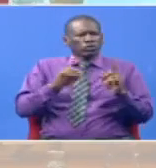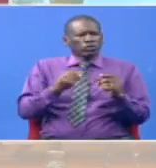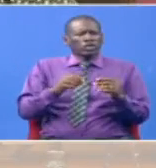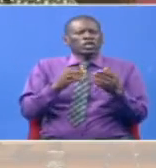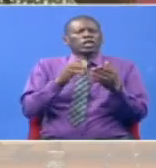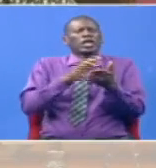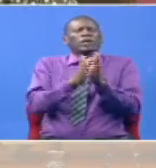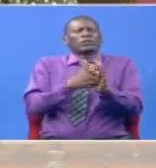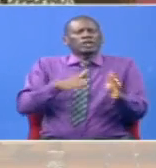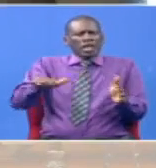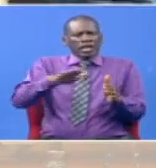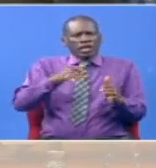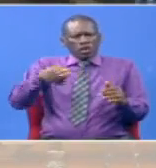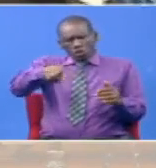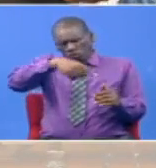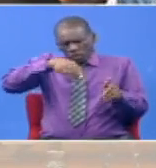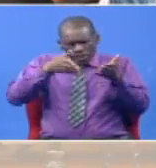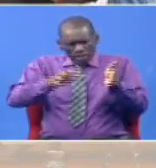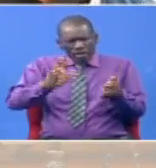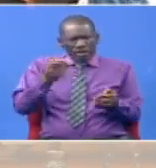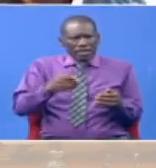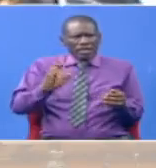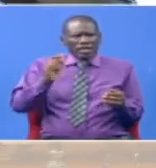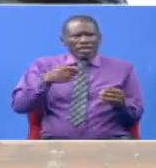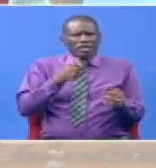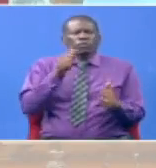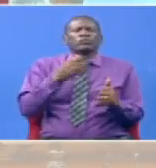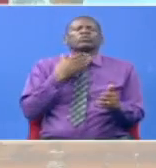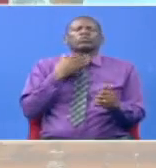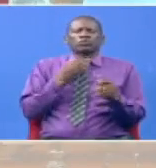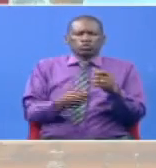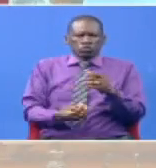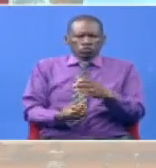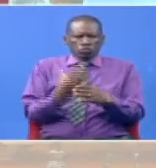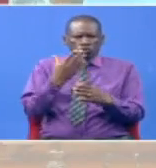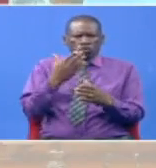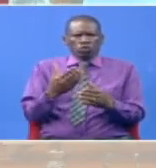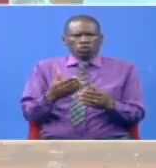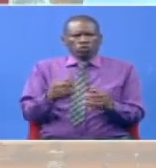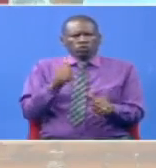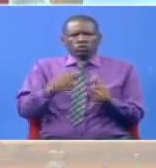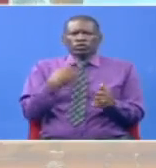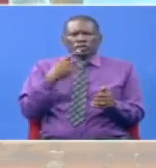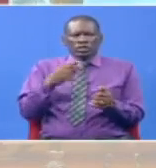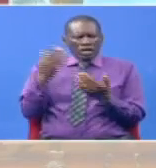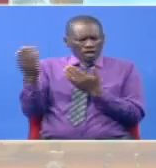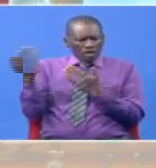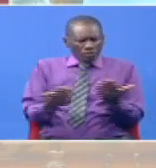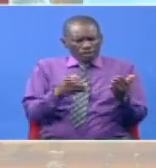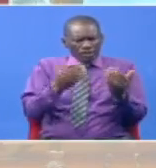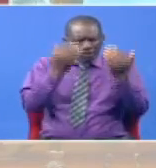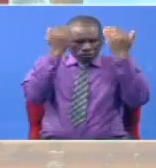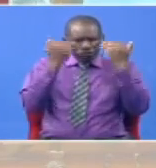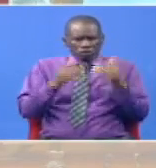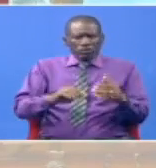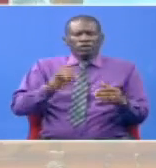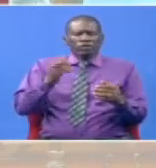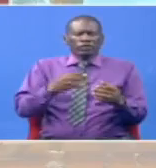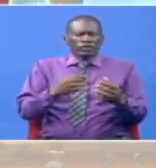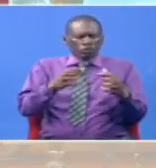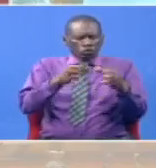Honor. We are in Kenya. The Kenya we aspire to grow into the utopia you purport. I bring before this court first-hand submissions